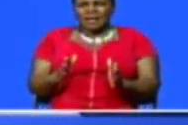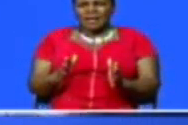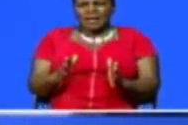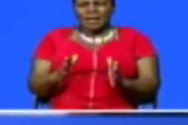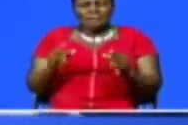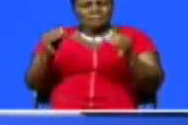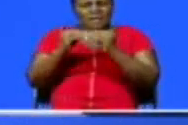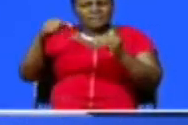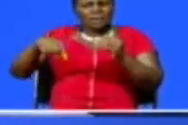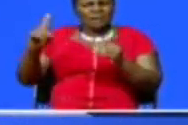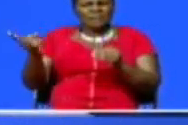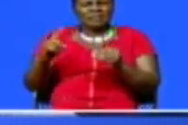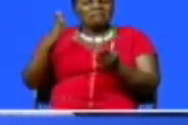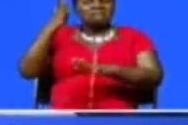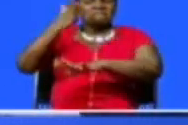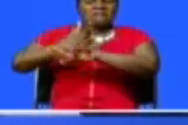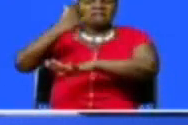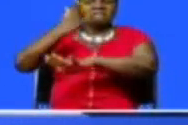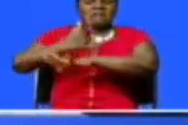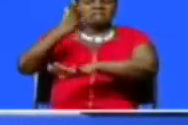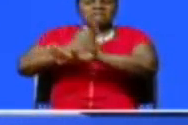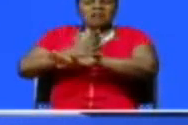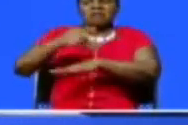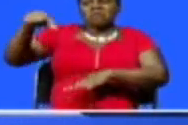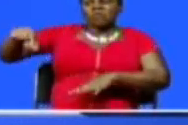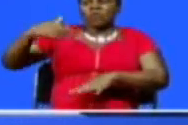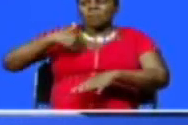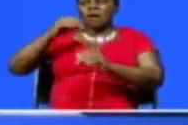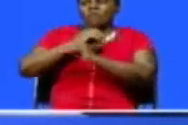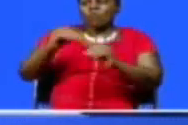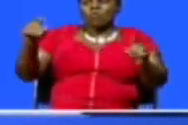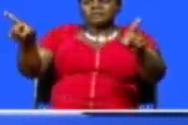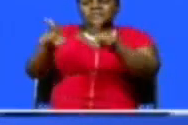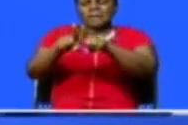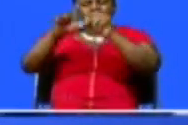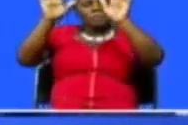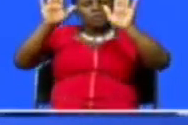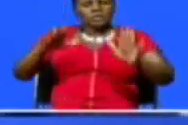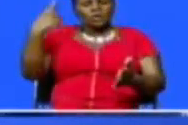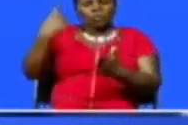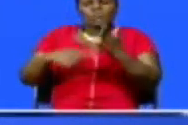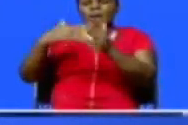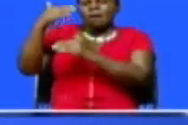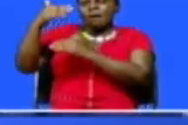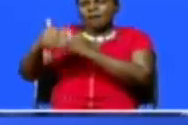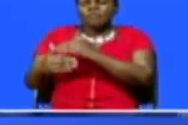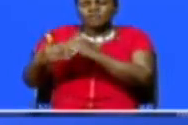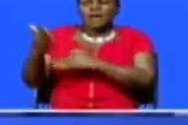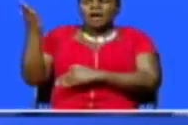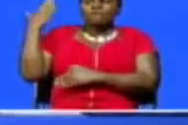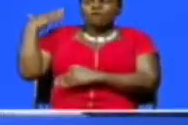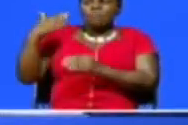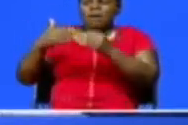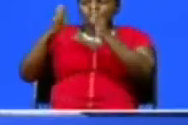Nairobi, in our own view, is fake in terms of quorum. But secondly, and more importantly, after the former party leader